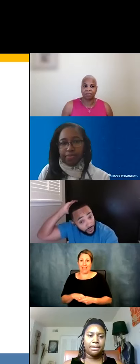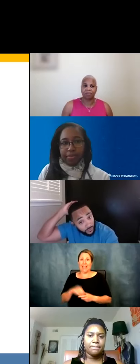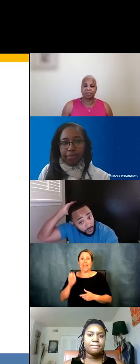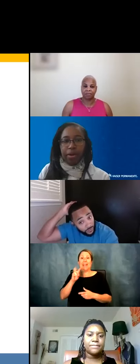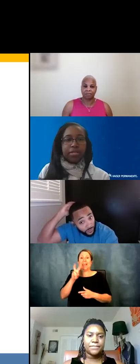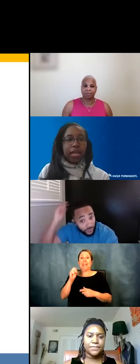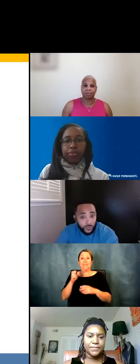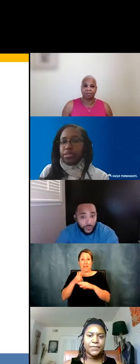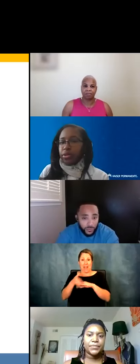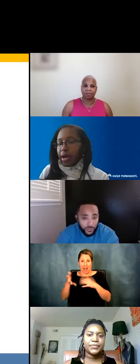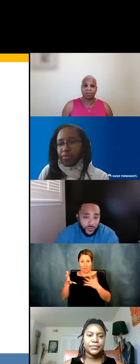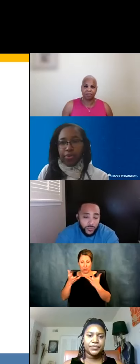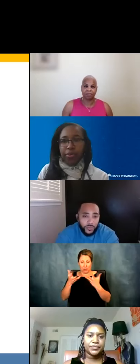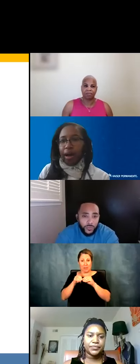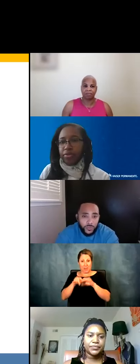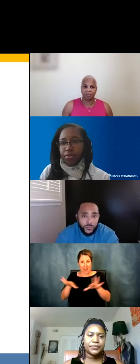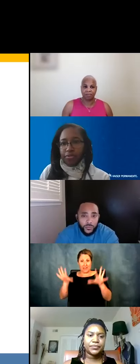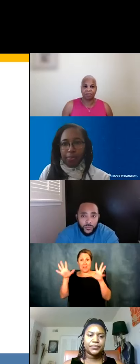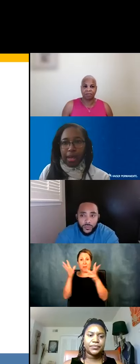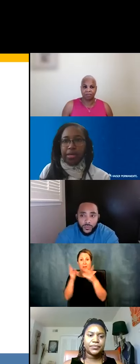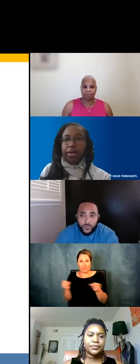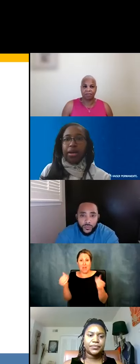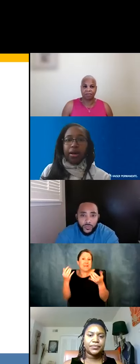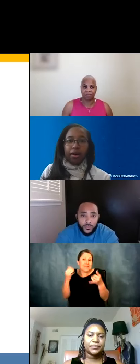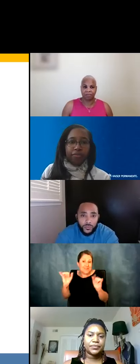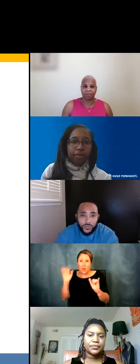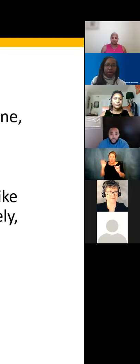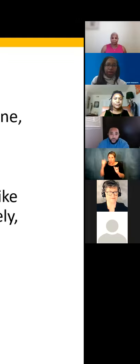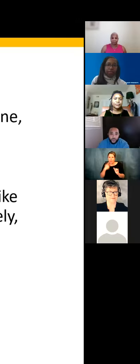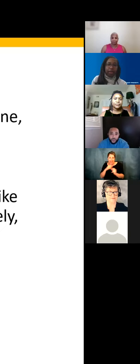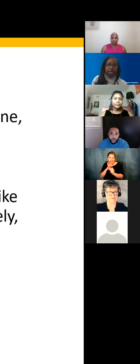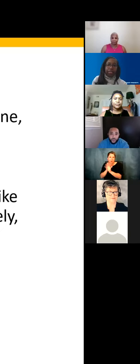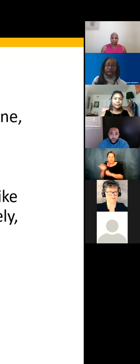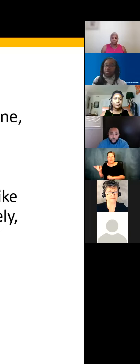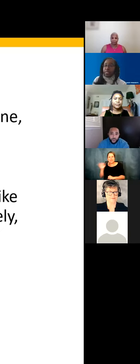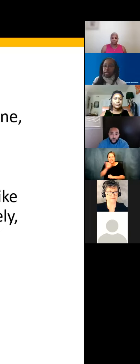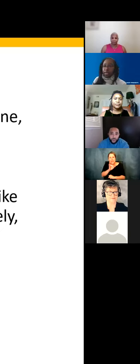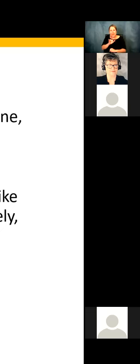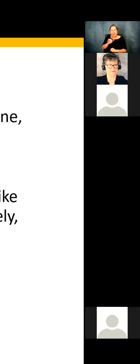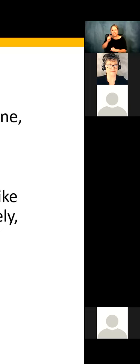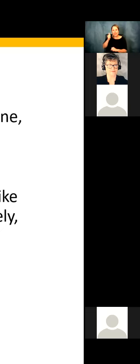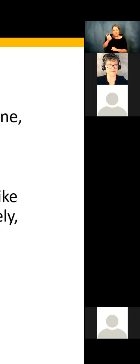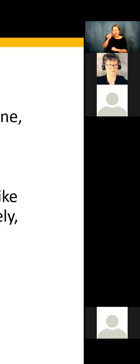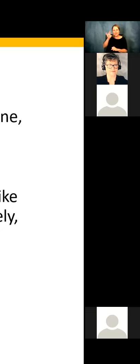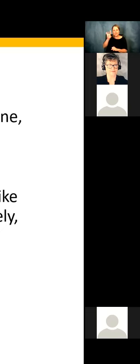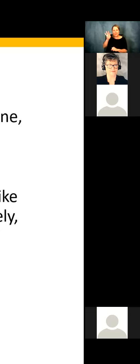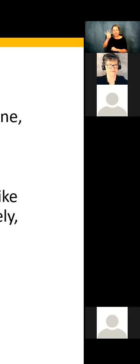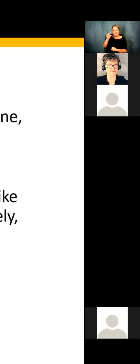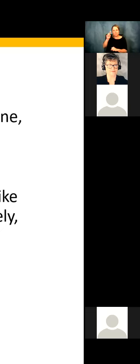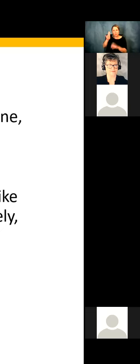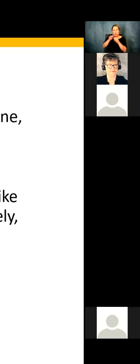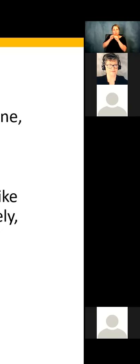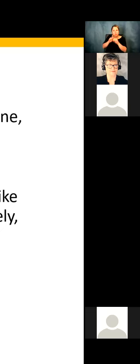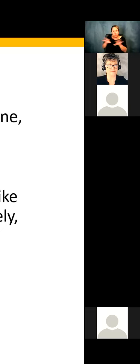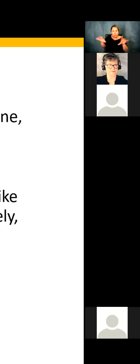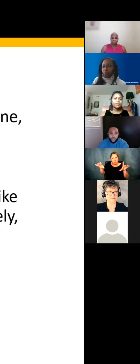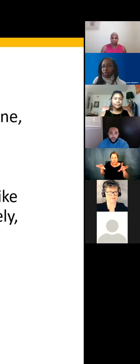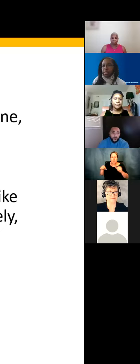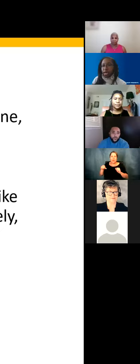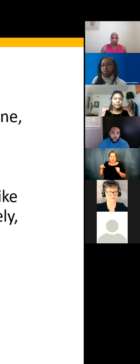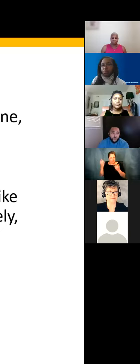COVID-19. Much like we still have the flu after the flu pandemic of 1918 ended. Ultimately,